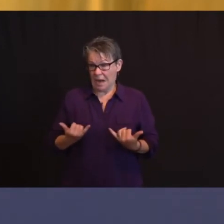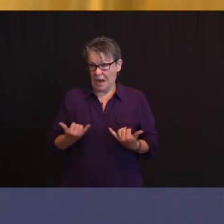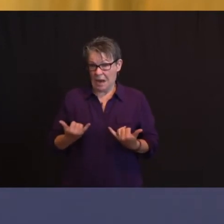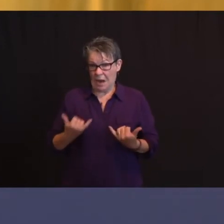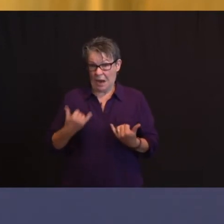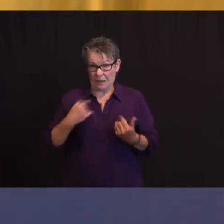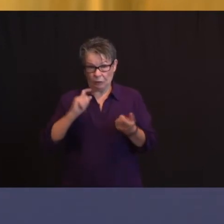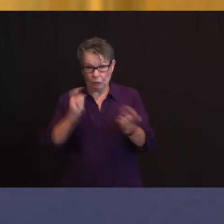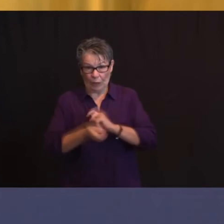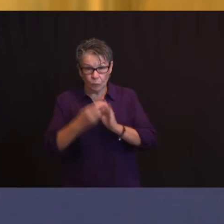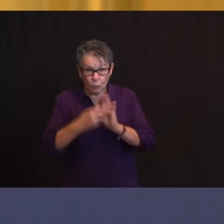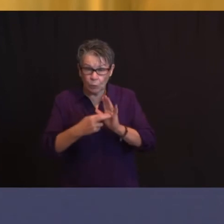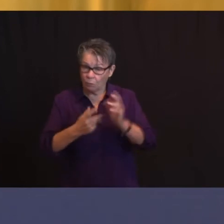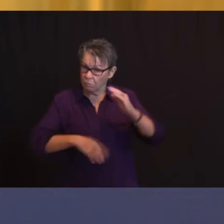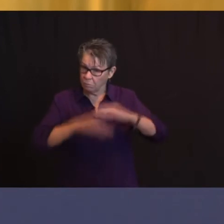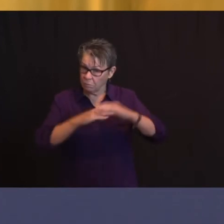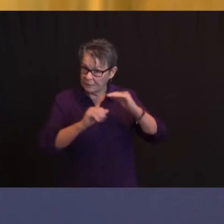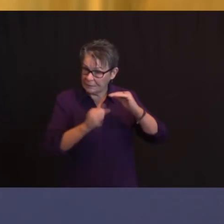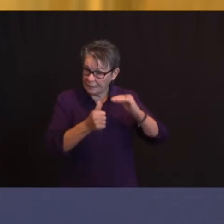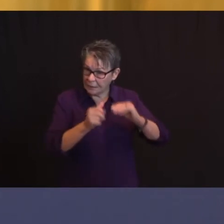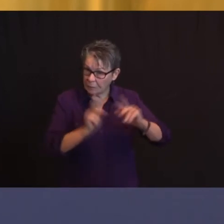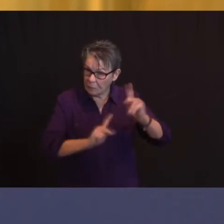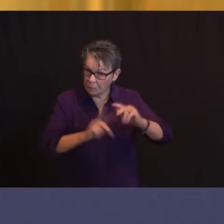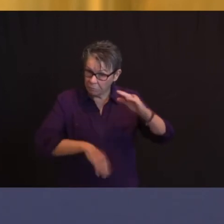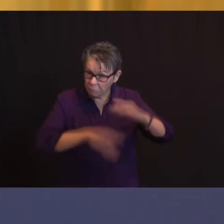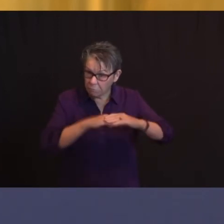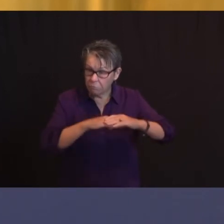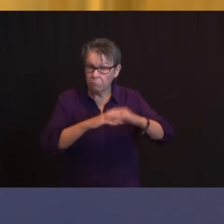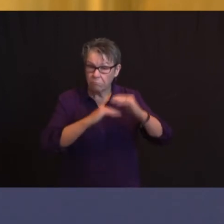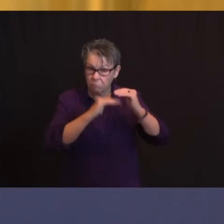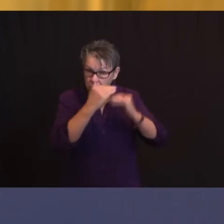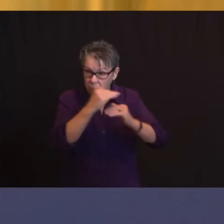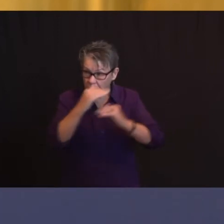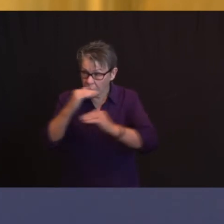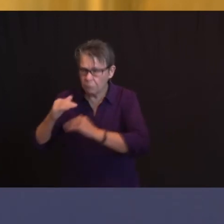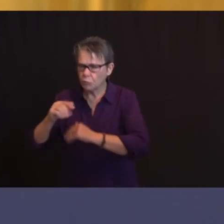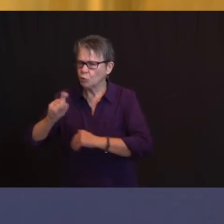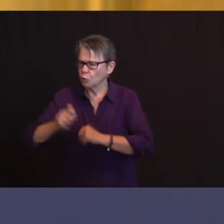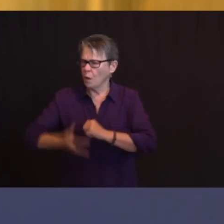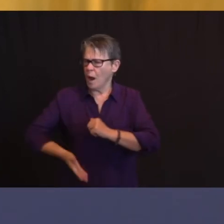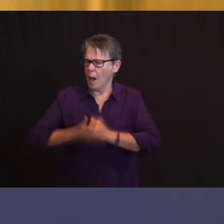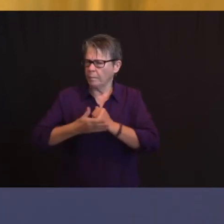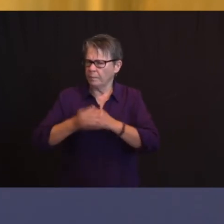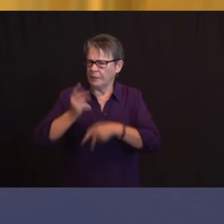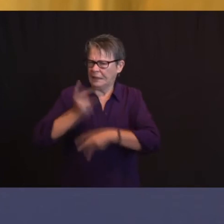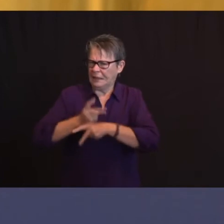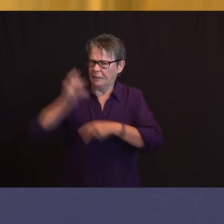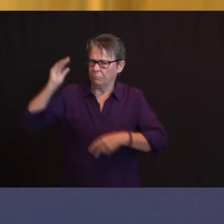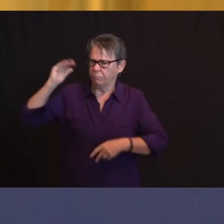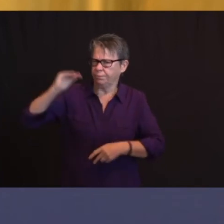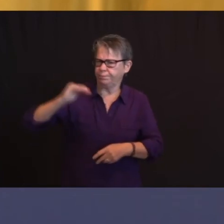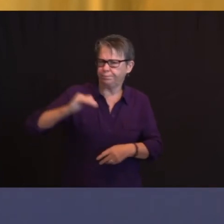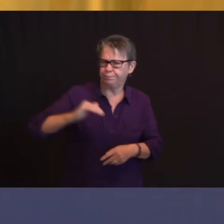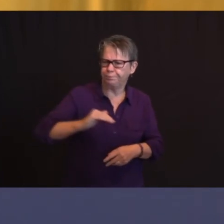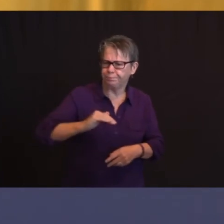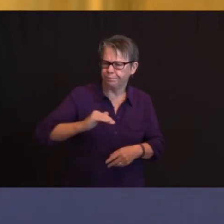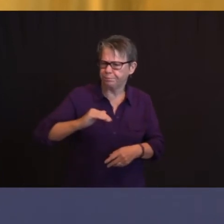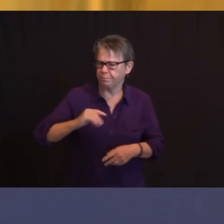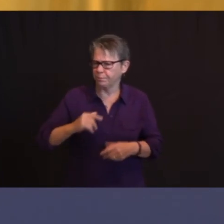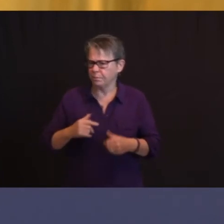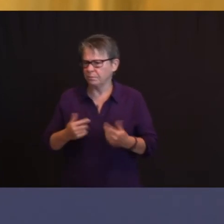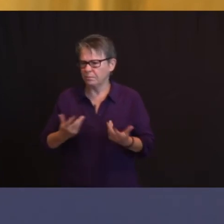I don't have a specific number on vax costs for New Jersey. Do you, Judy, in terms of total dollars to deliver to broad society. I